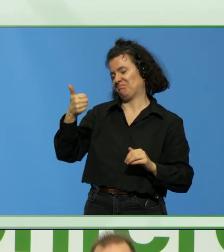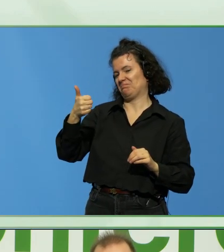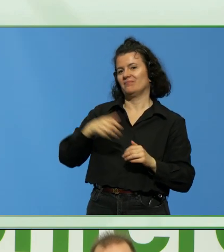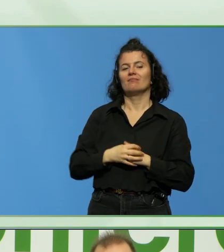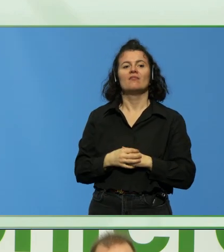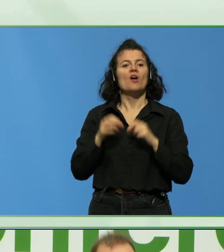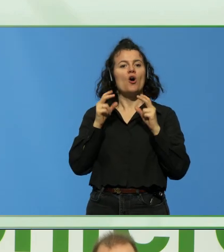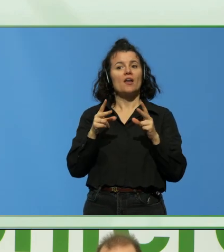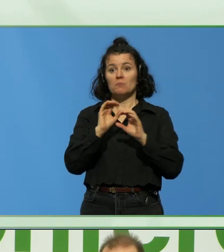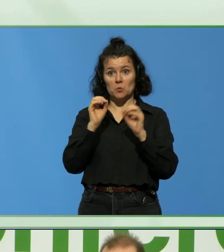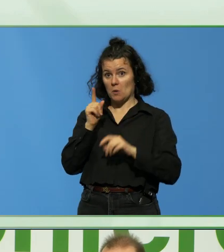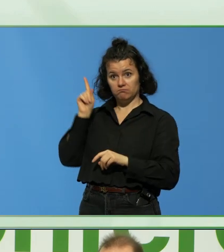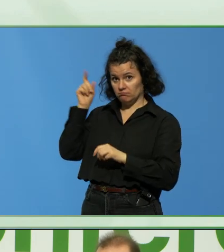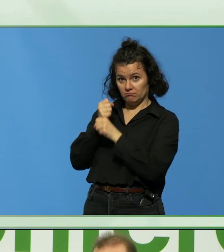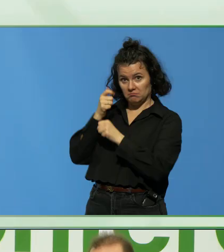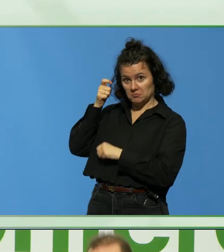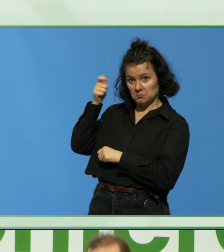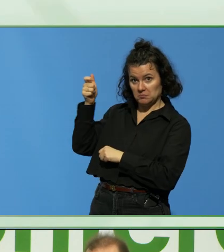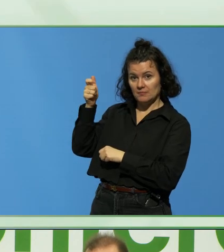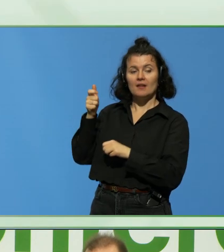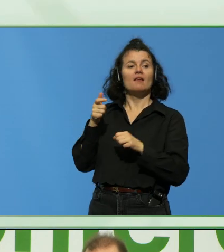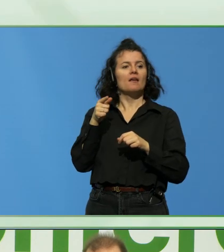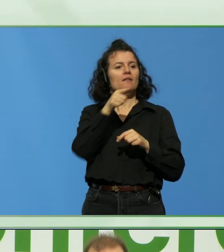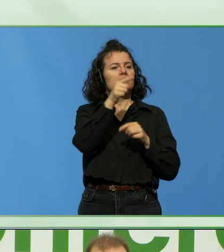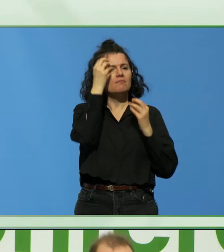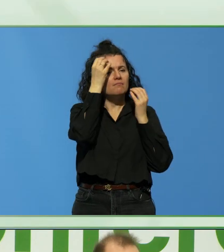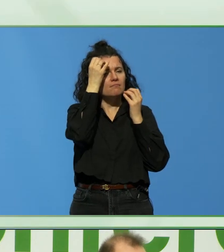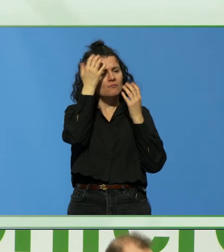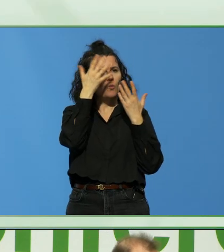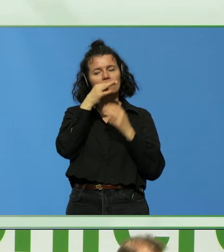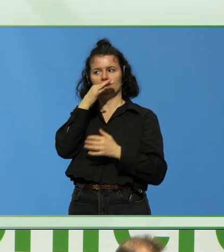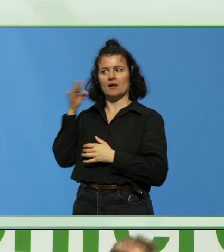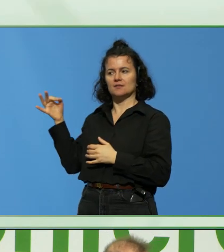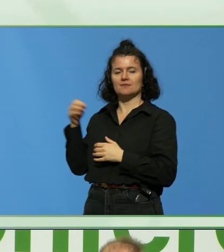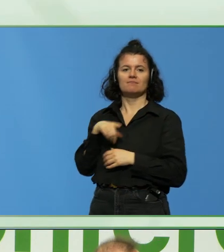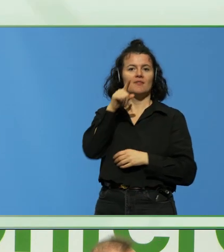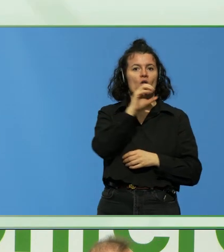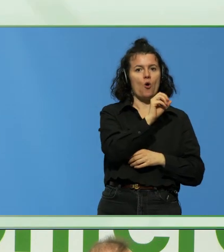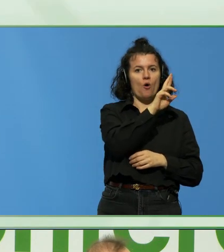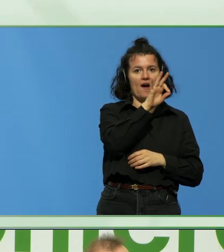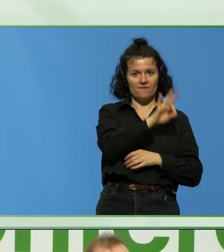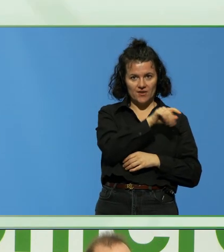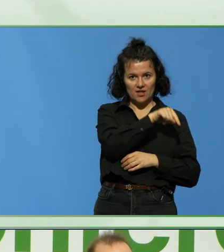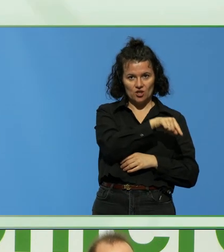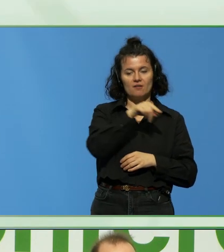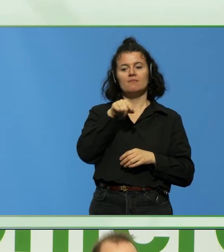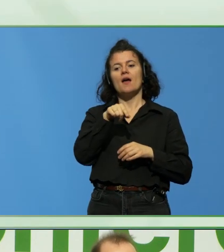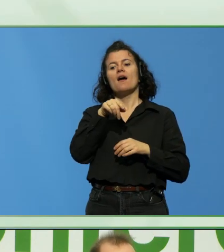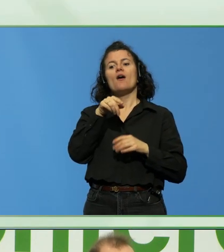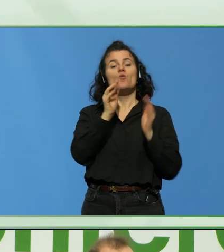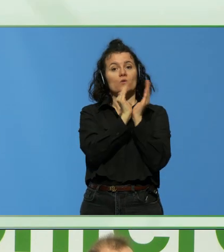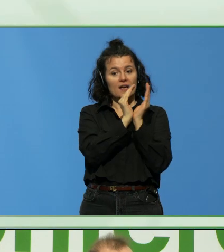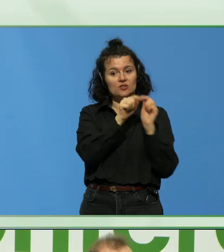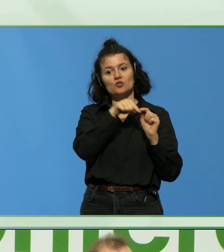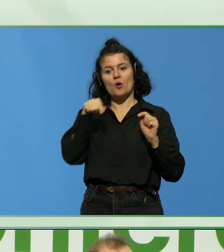questions that you might have. As a reminder, we have the Austrian Broadcasting Corporation with us, we have UNESCO with us, we have Marianne Dixhorn with us,